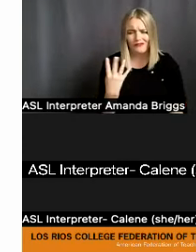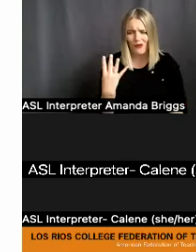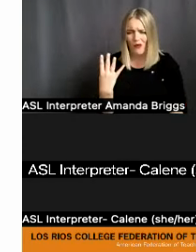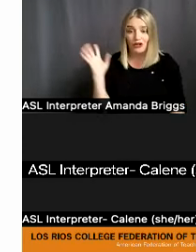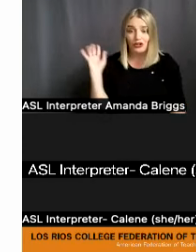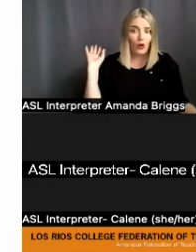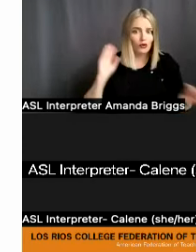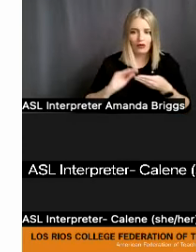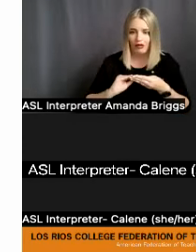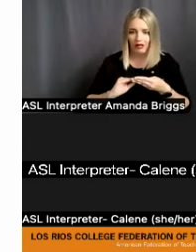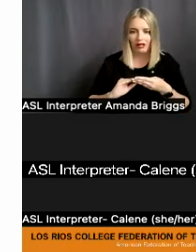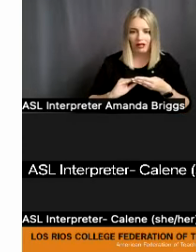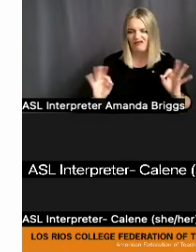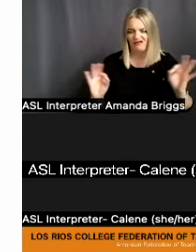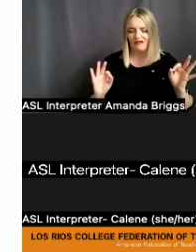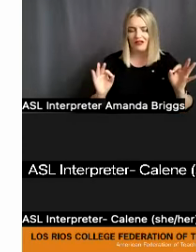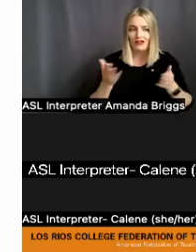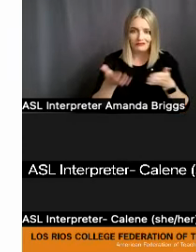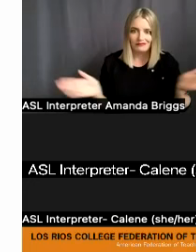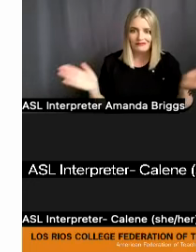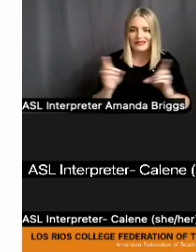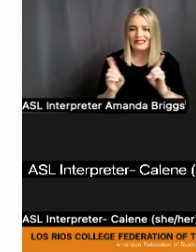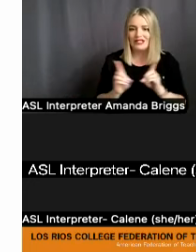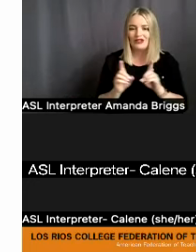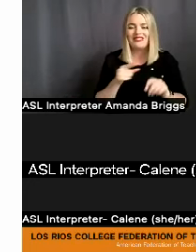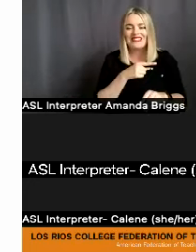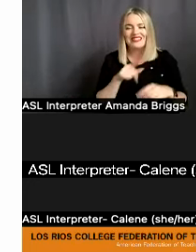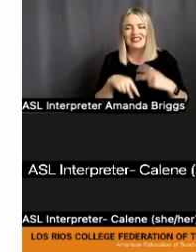total across the district of these types